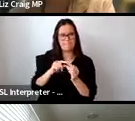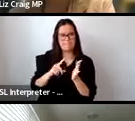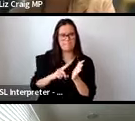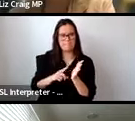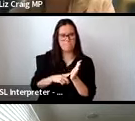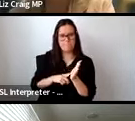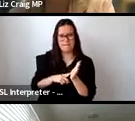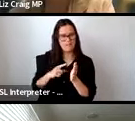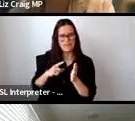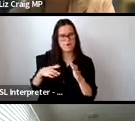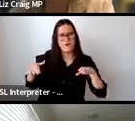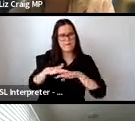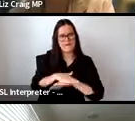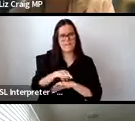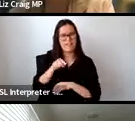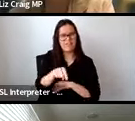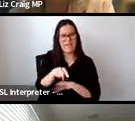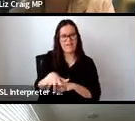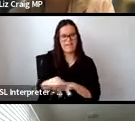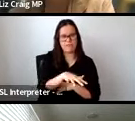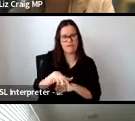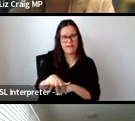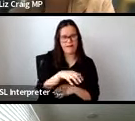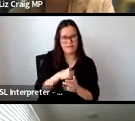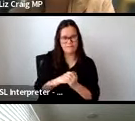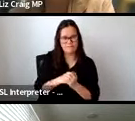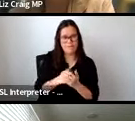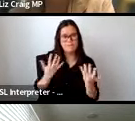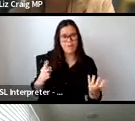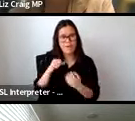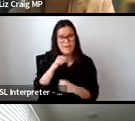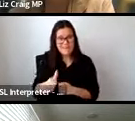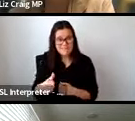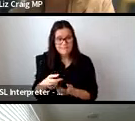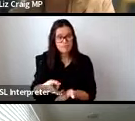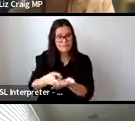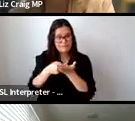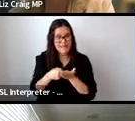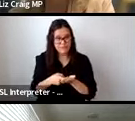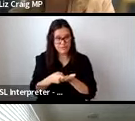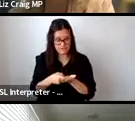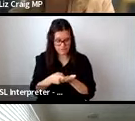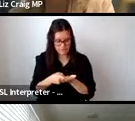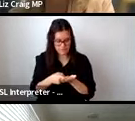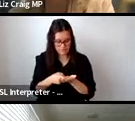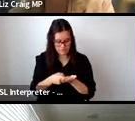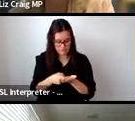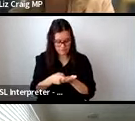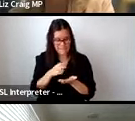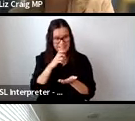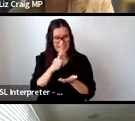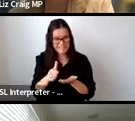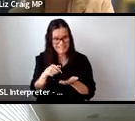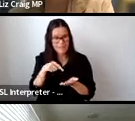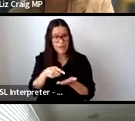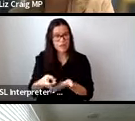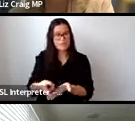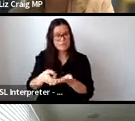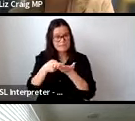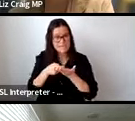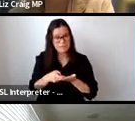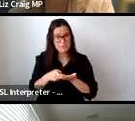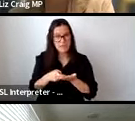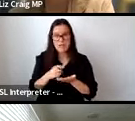these recommendations that we are being asked to implement or to include in this legislation is given that